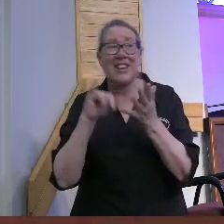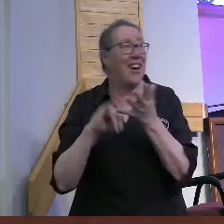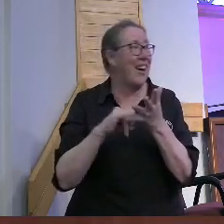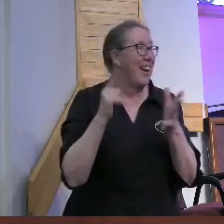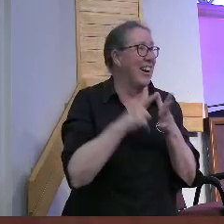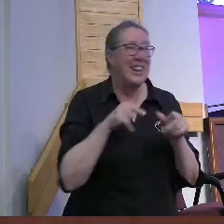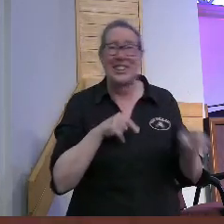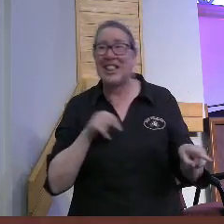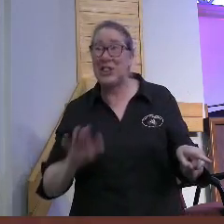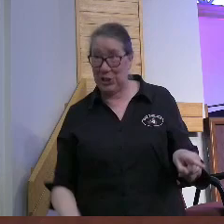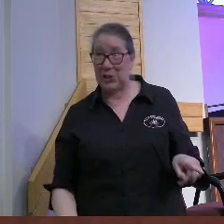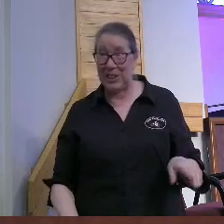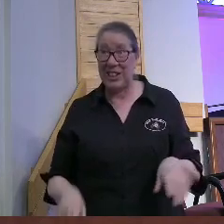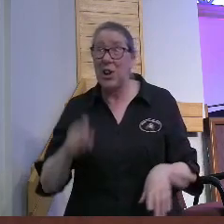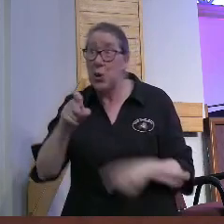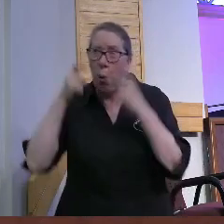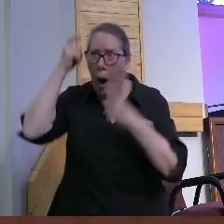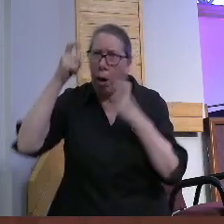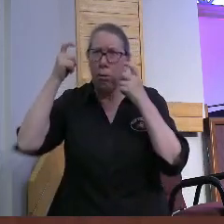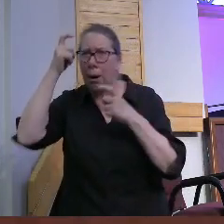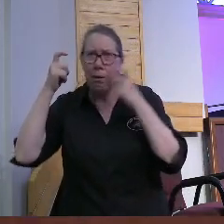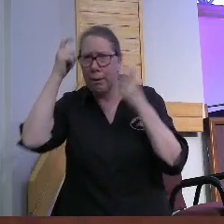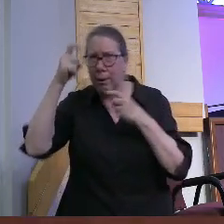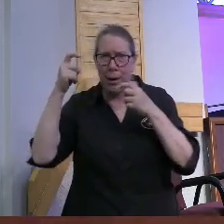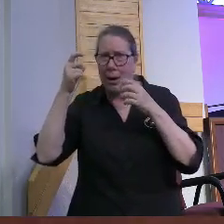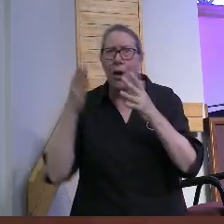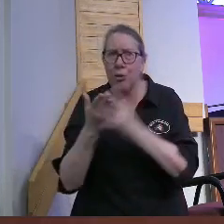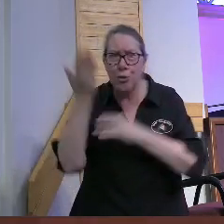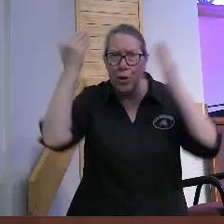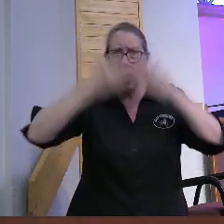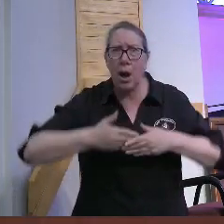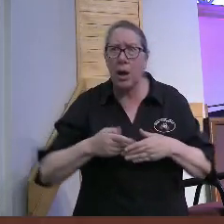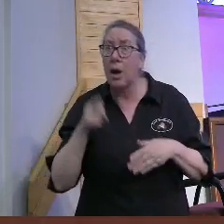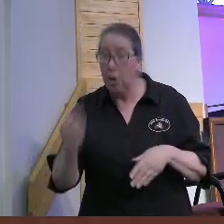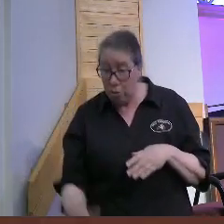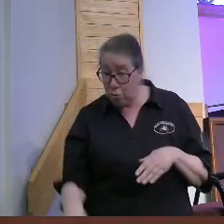even if you worry all night, you're not going to grow 1 centimeter by worrying.